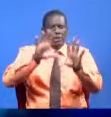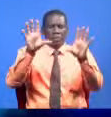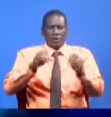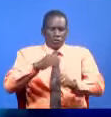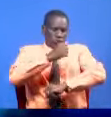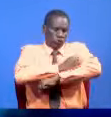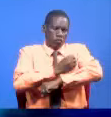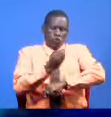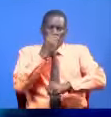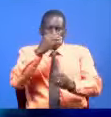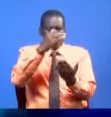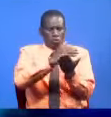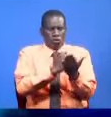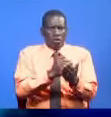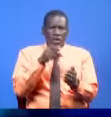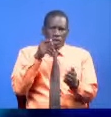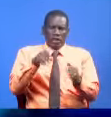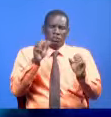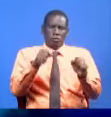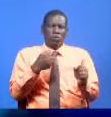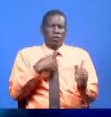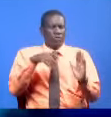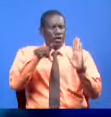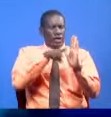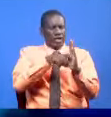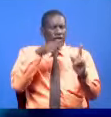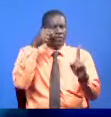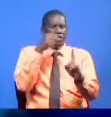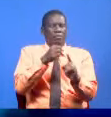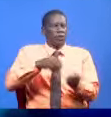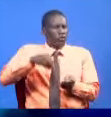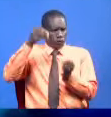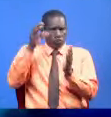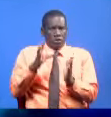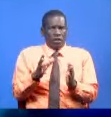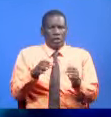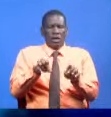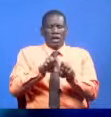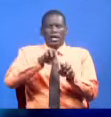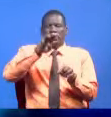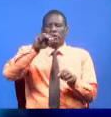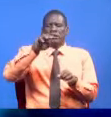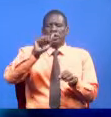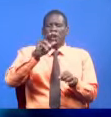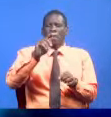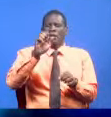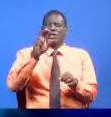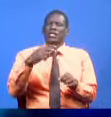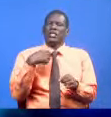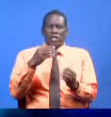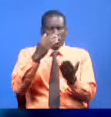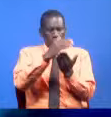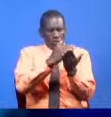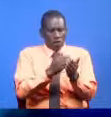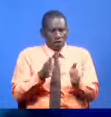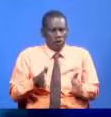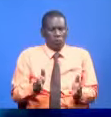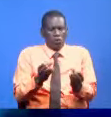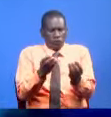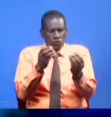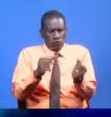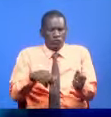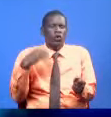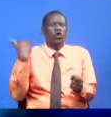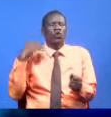feeding program, as it will have a negative impact on the learners. And as Martin Mwangi reports, the program is viewed as a way of dealing with banditry in